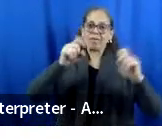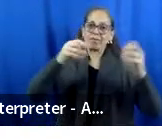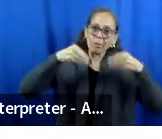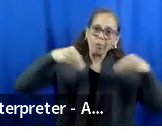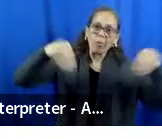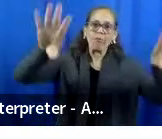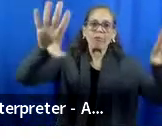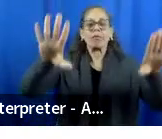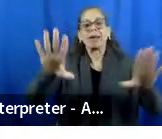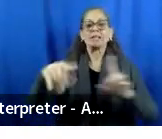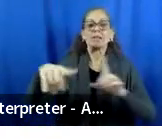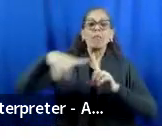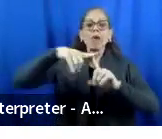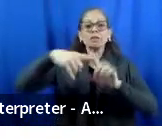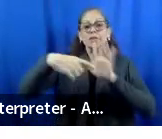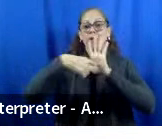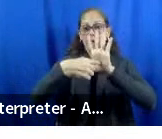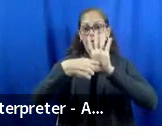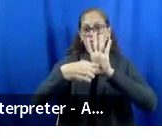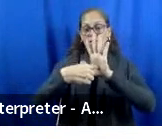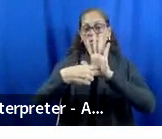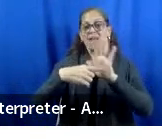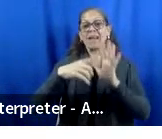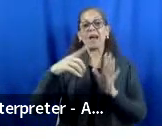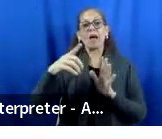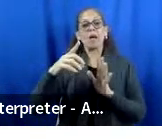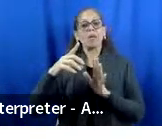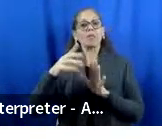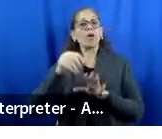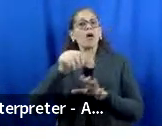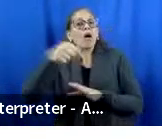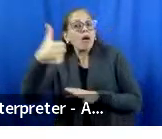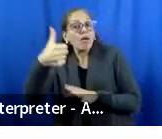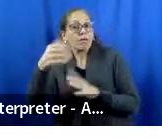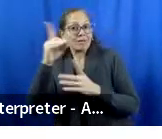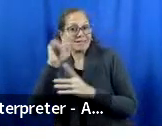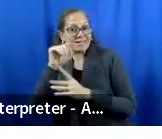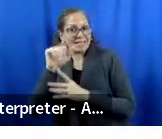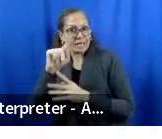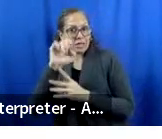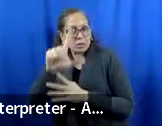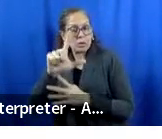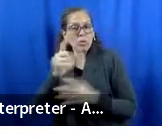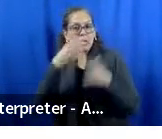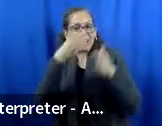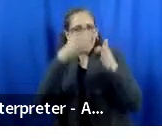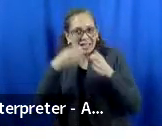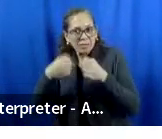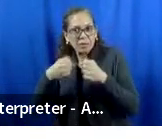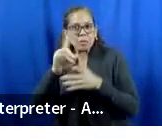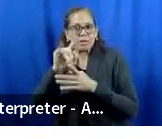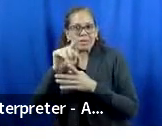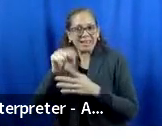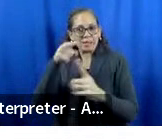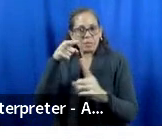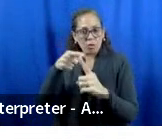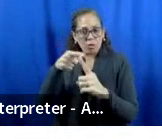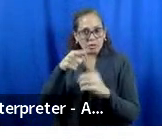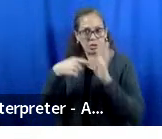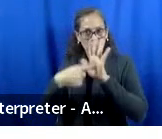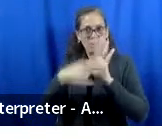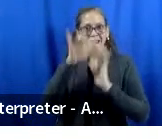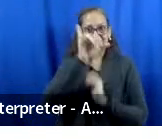indicator. Unlike the data tool that Sarit showed you, where individual data points are presented, this